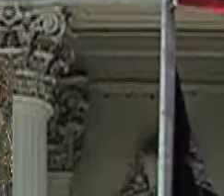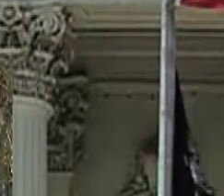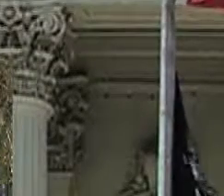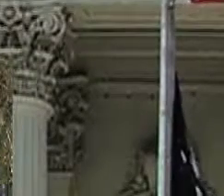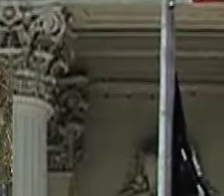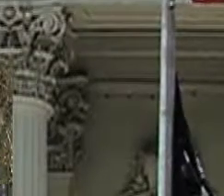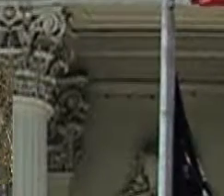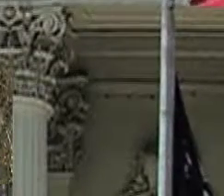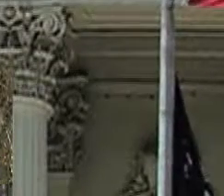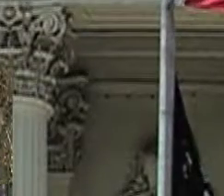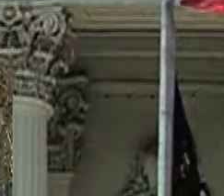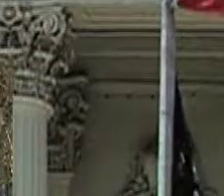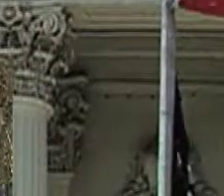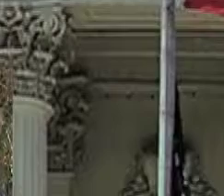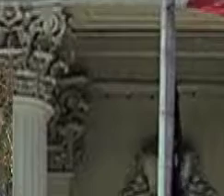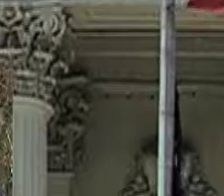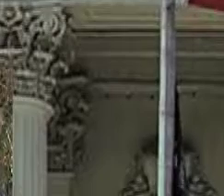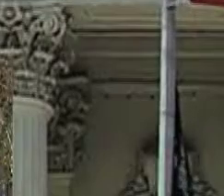a moment of silence.